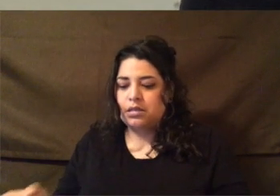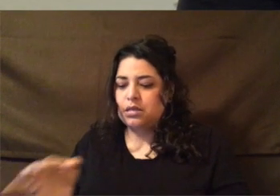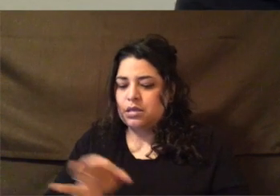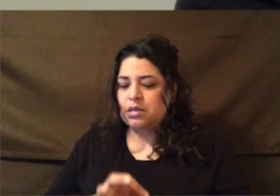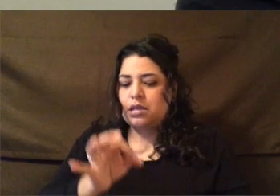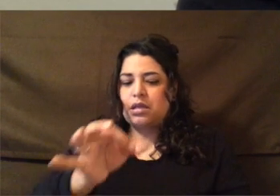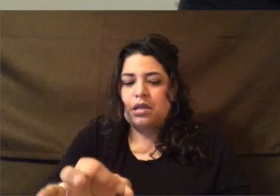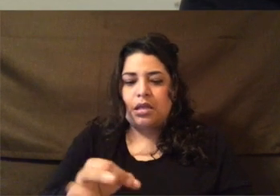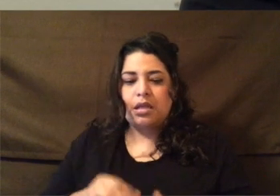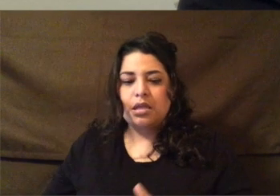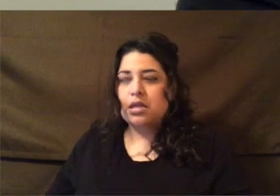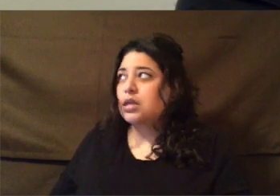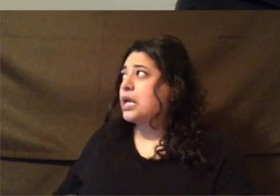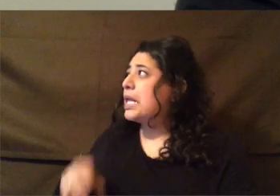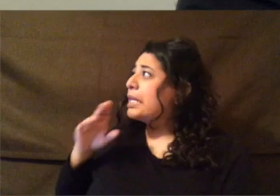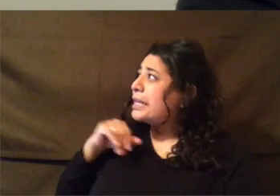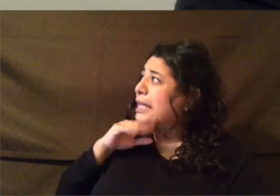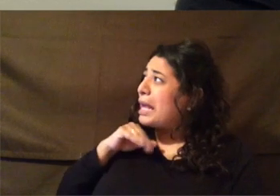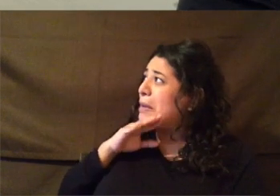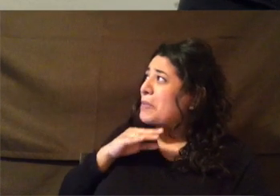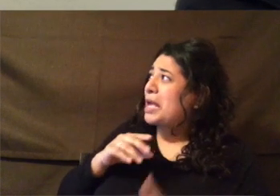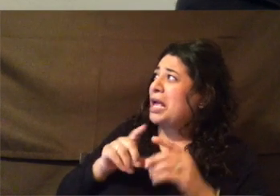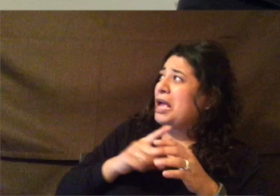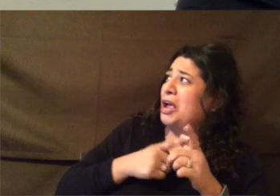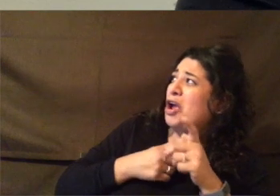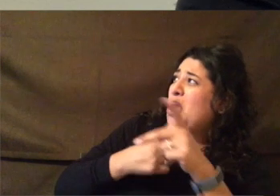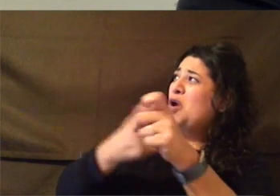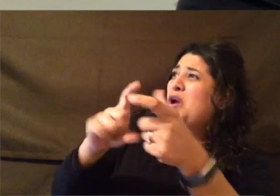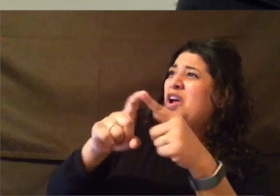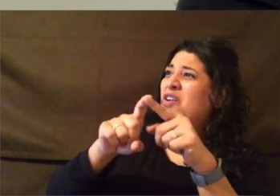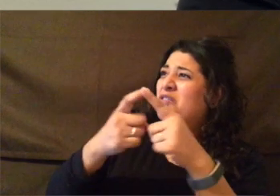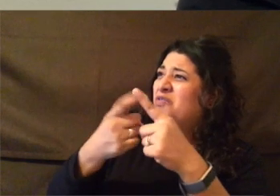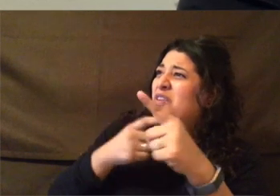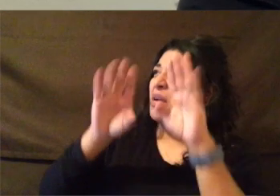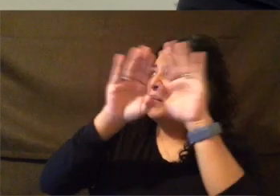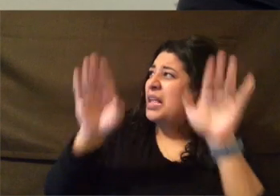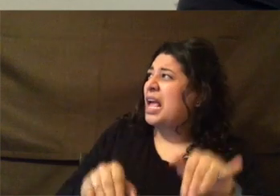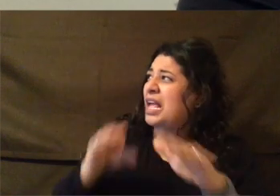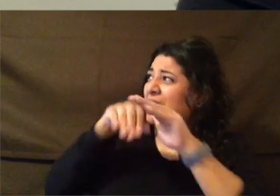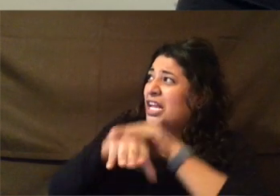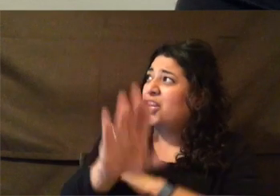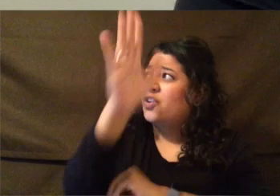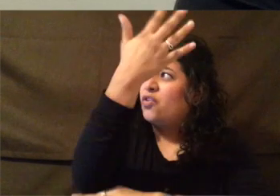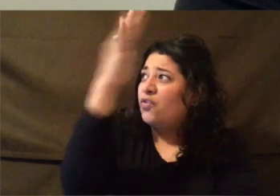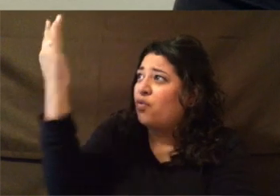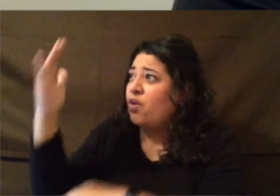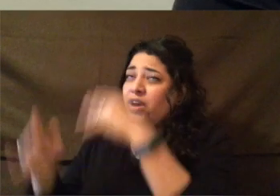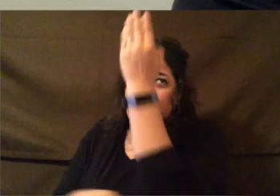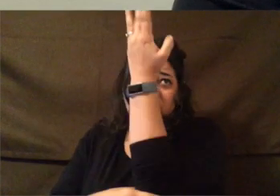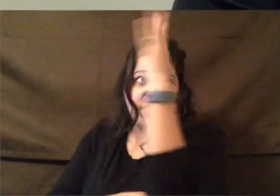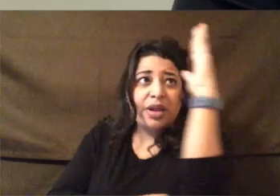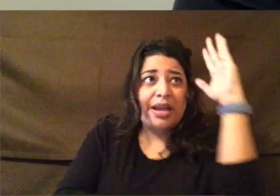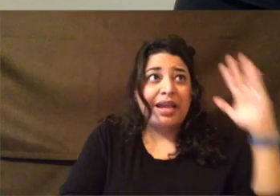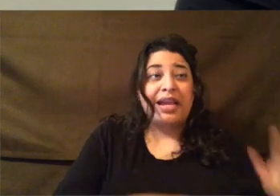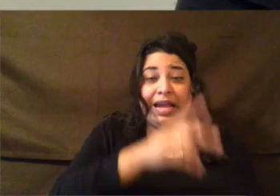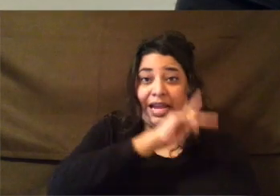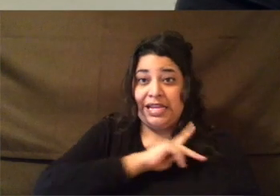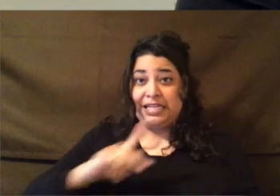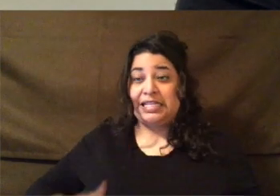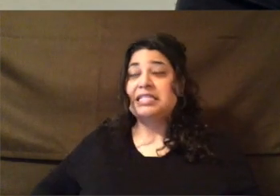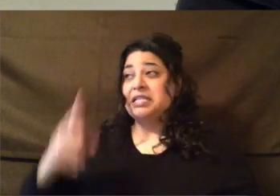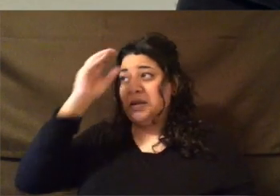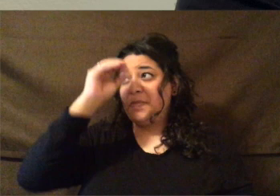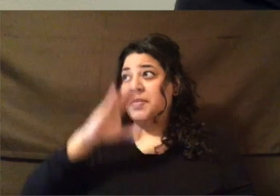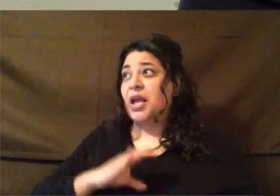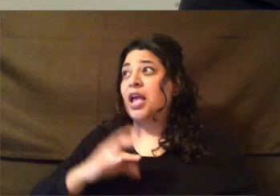3,626, said the witch, as the warthog princess ran from the hut and out again into the forest. The king's men were in the